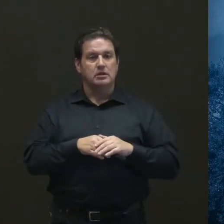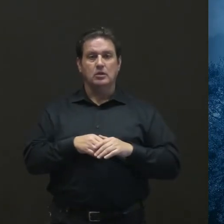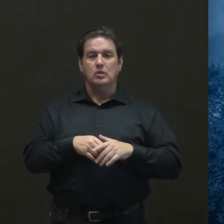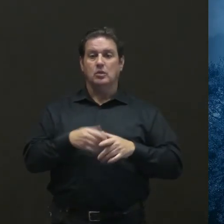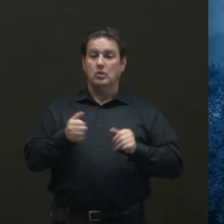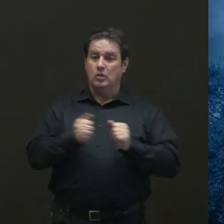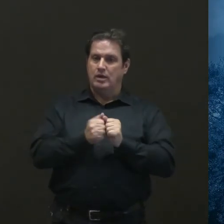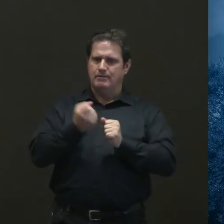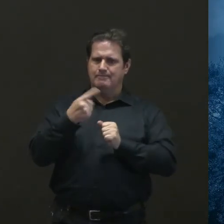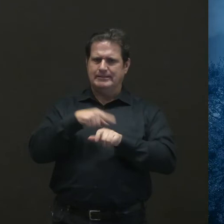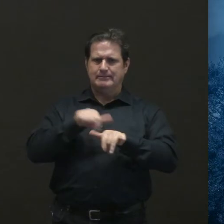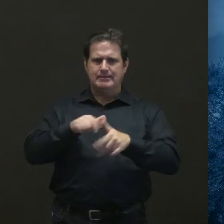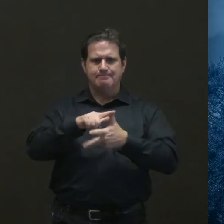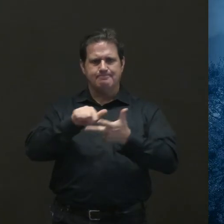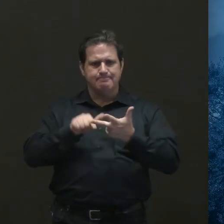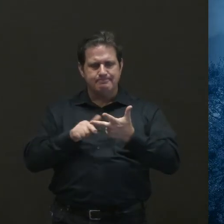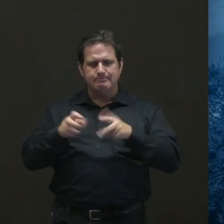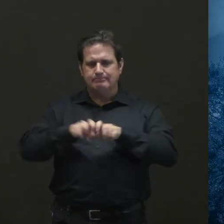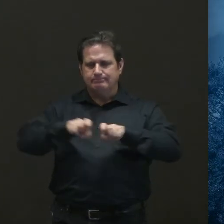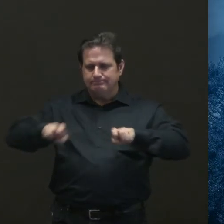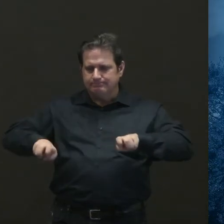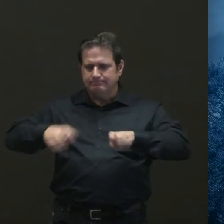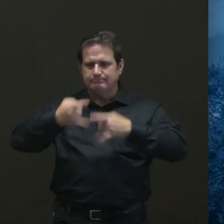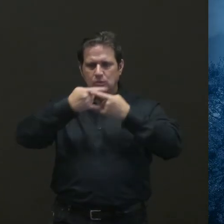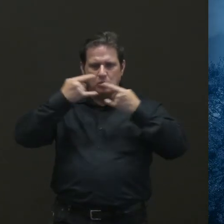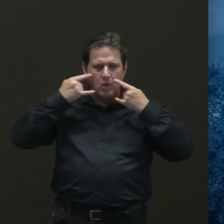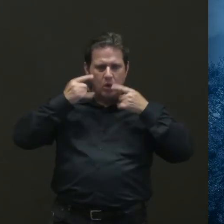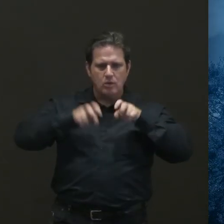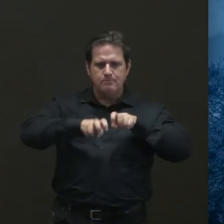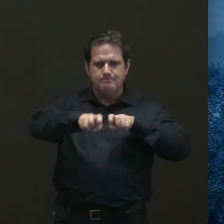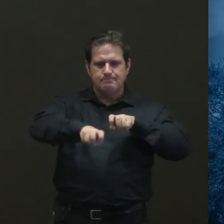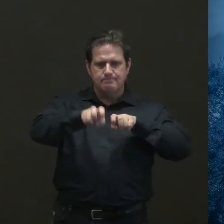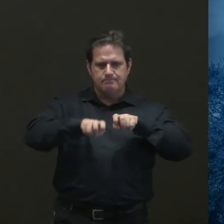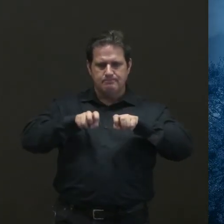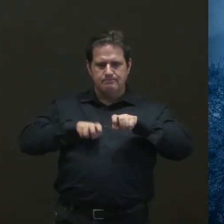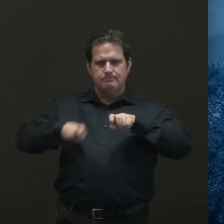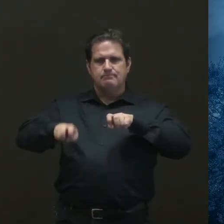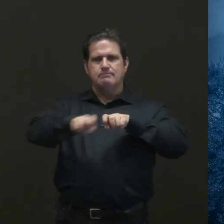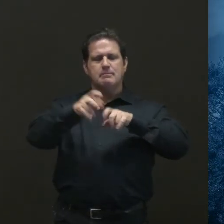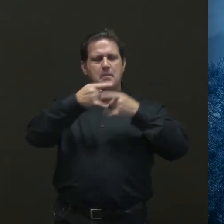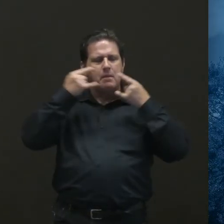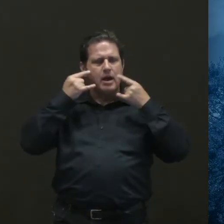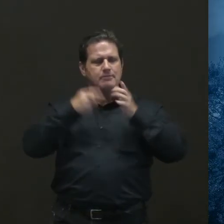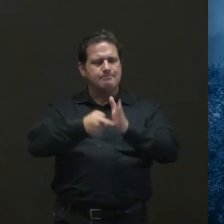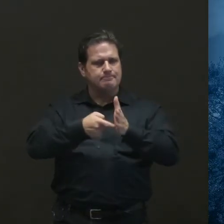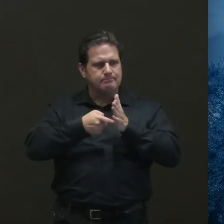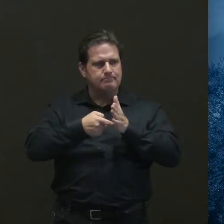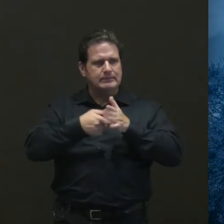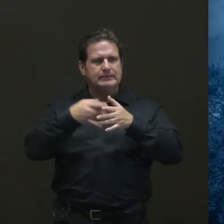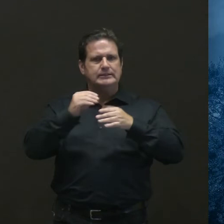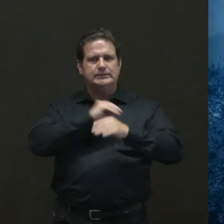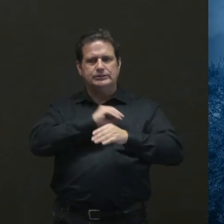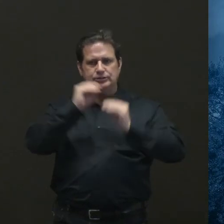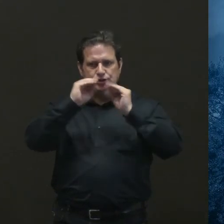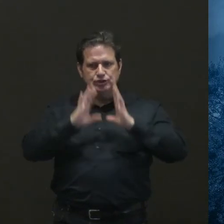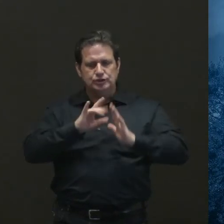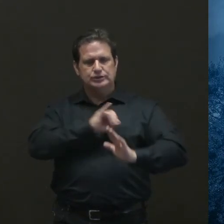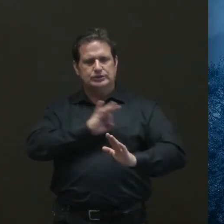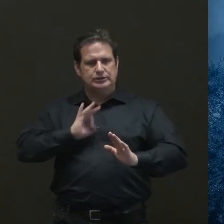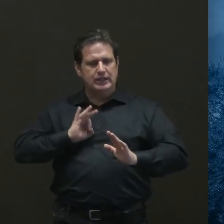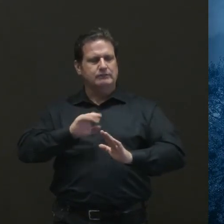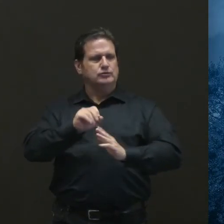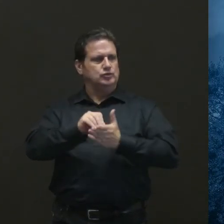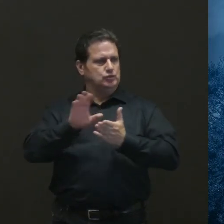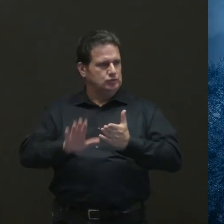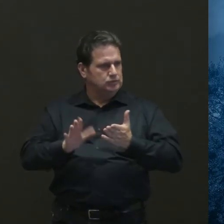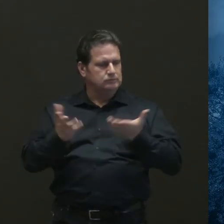protections, separation of desks, lining them up in rows, mask wearing of teachers and